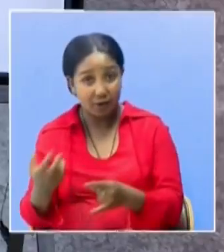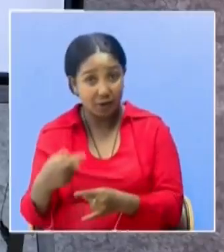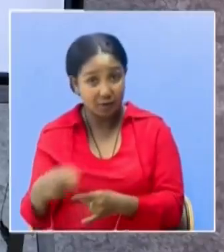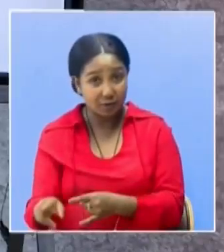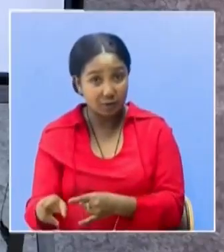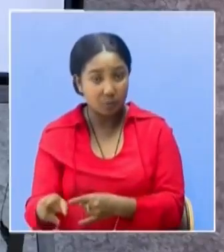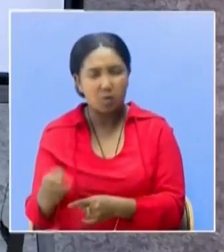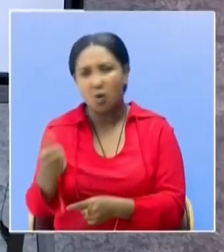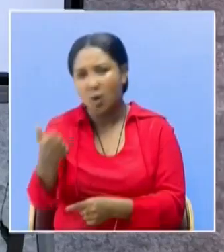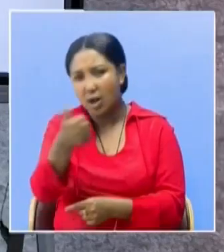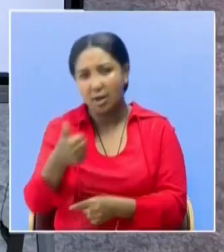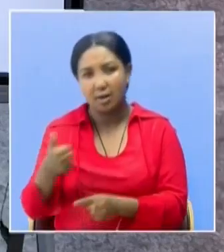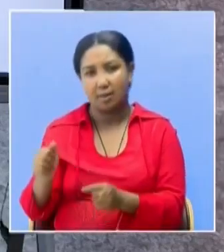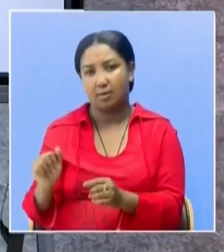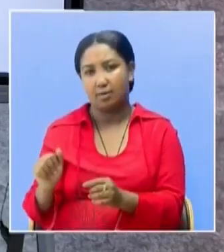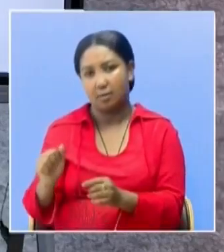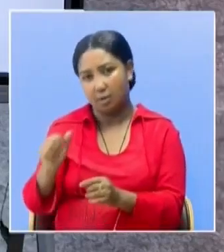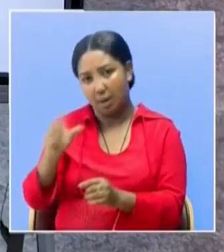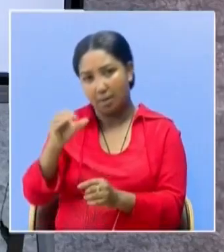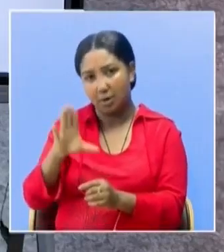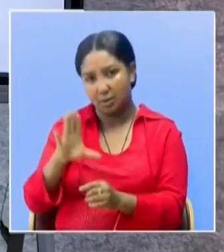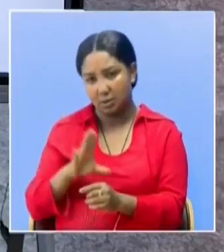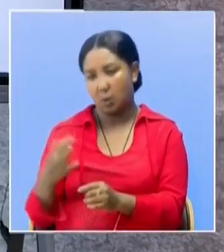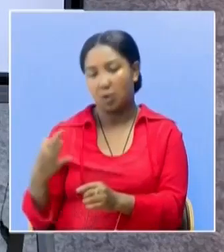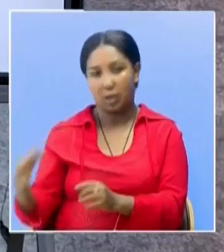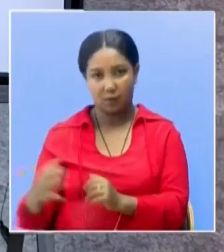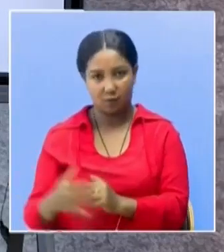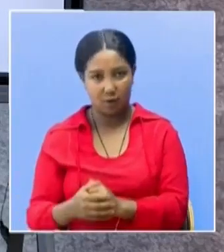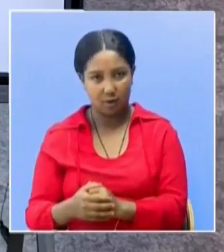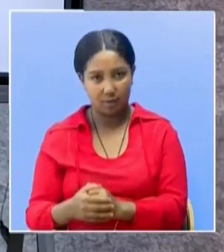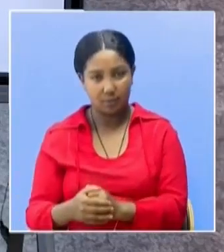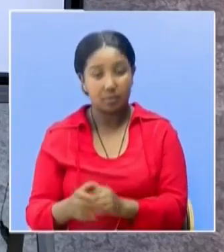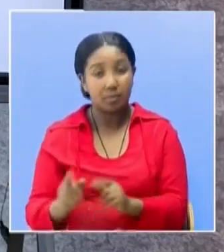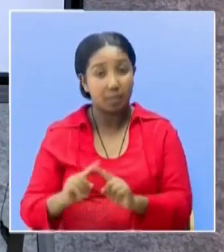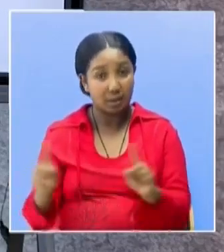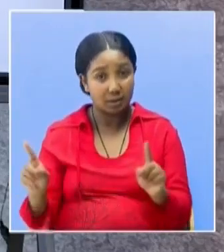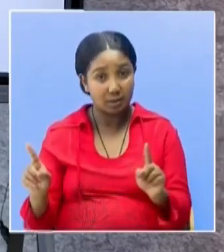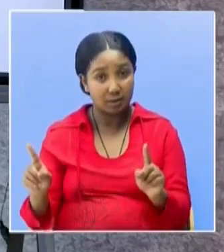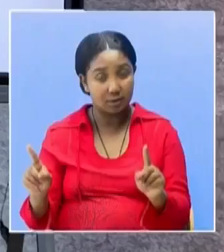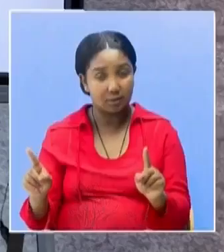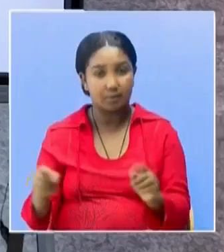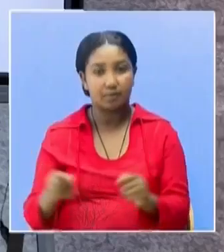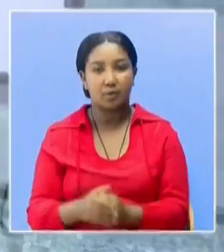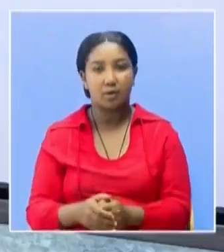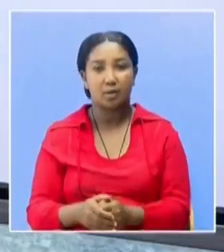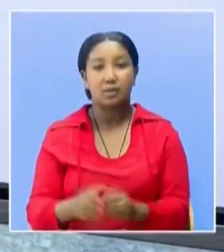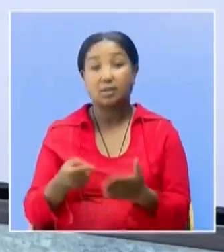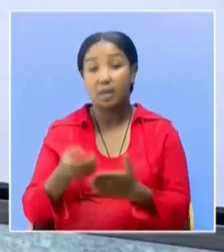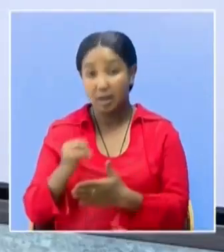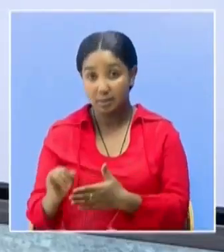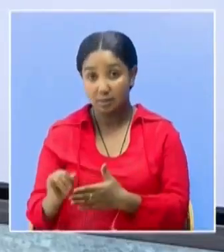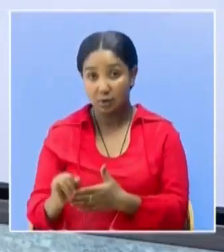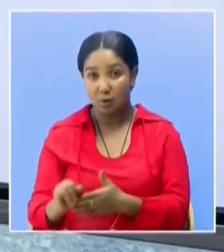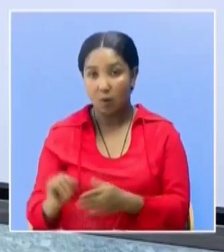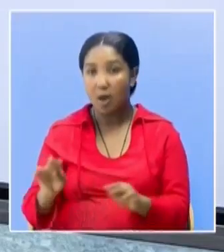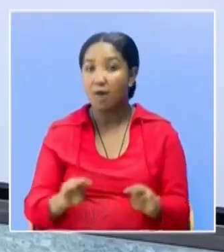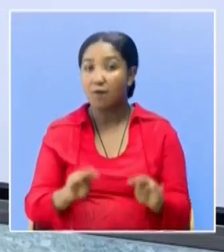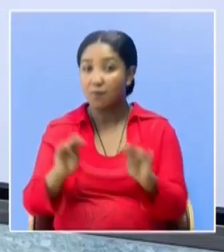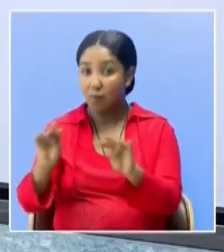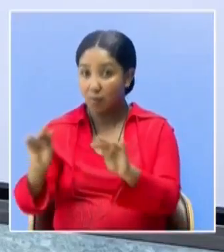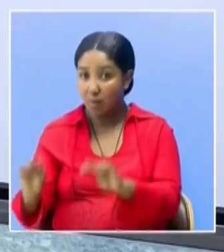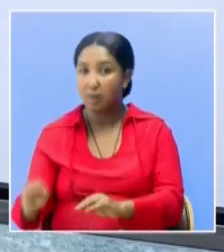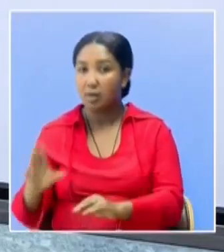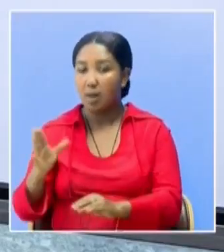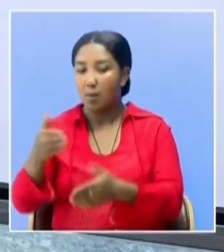niece, or any part of the individual. Whereas there is what? A formal type